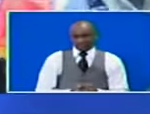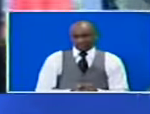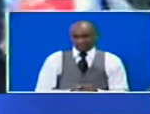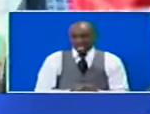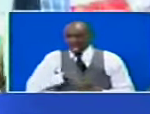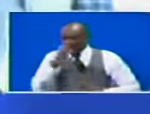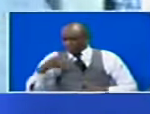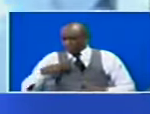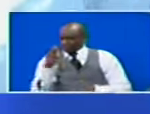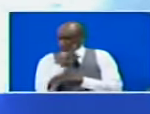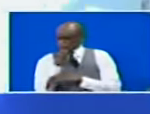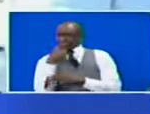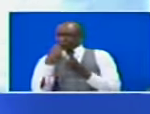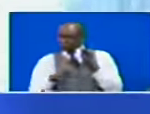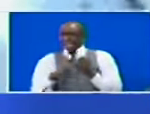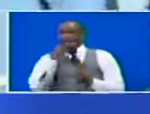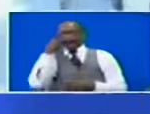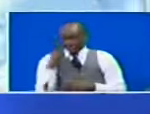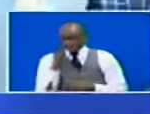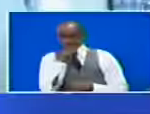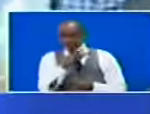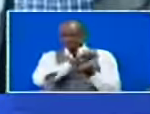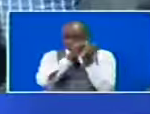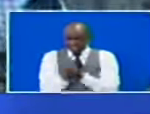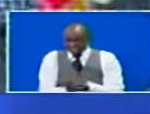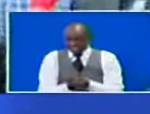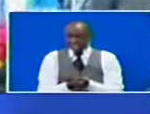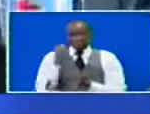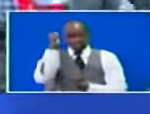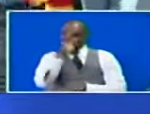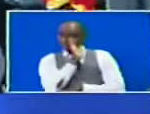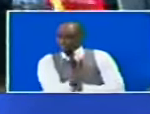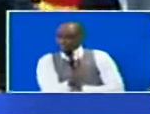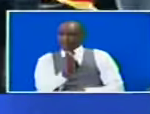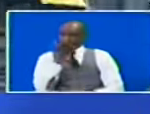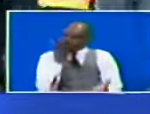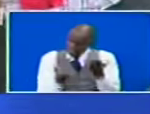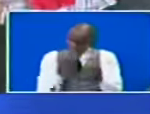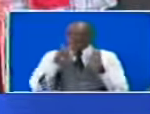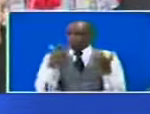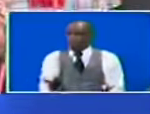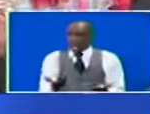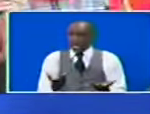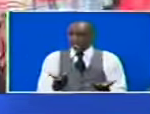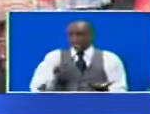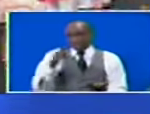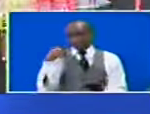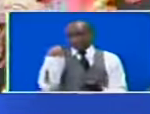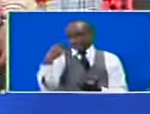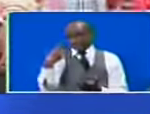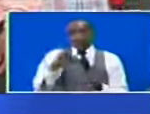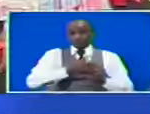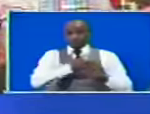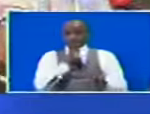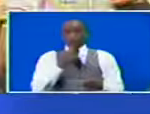Some observers argue that Kalonzo's change of brand of politics could have been occasioned by the recent